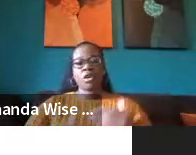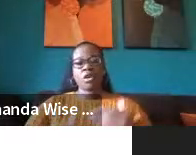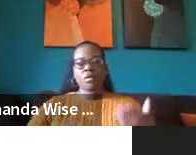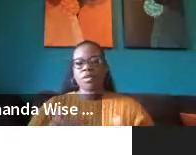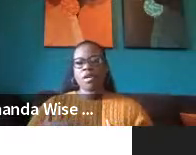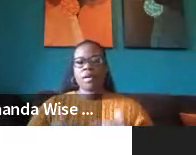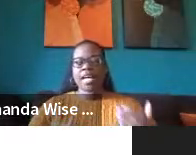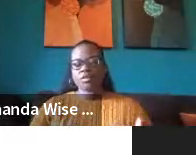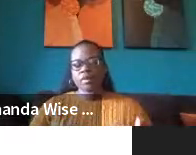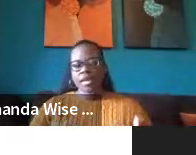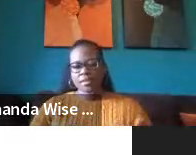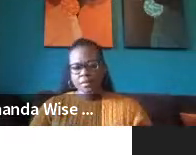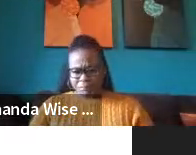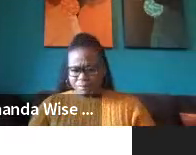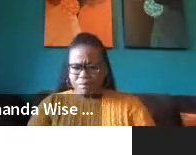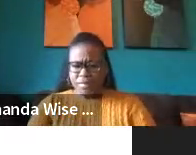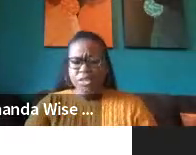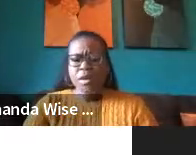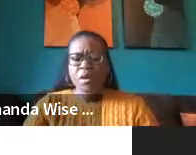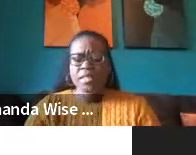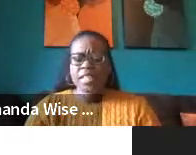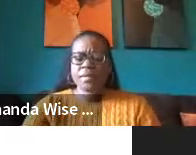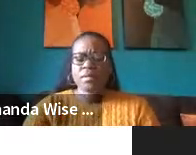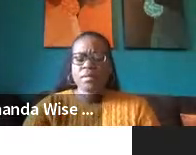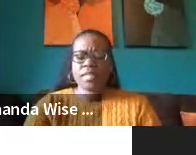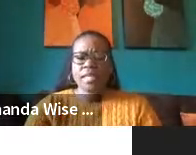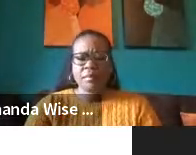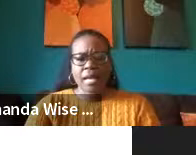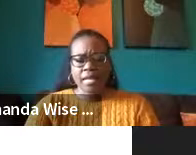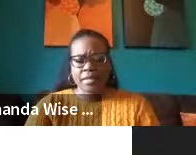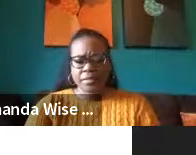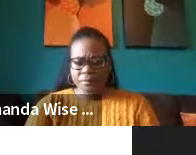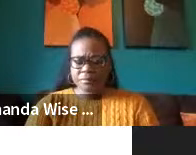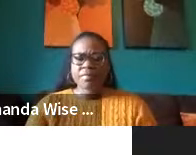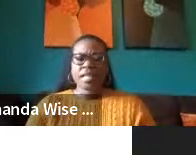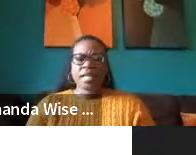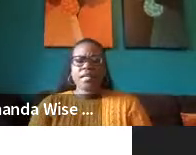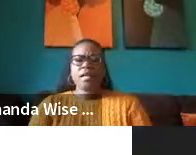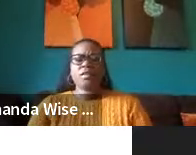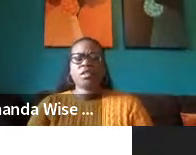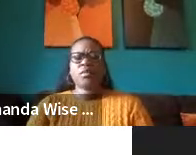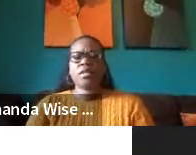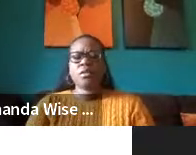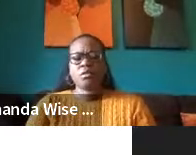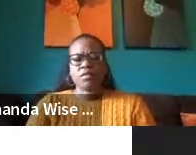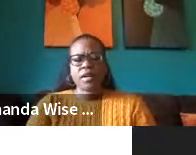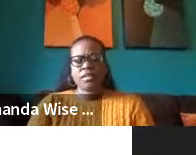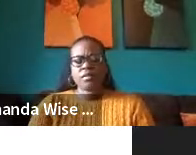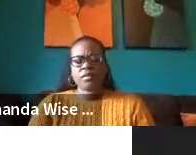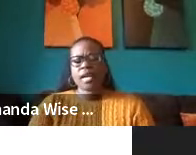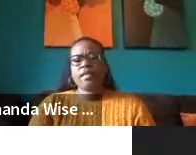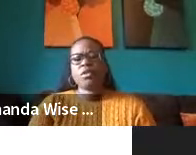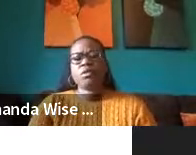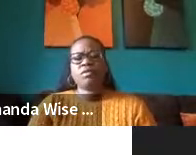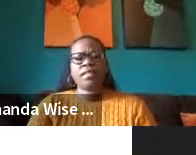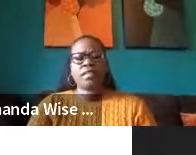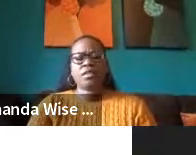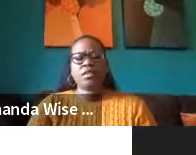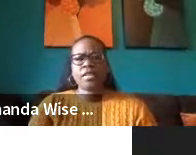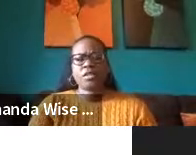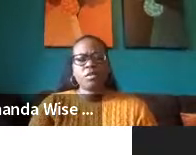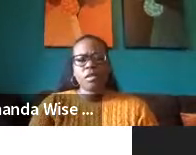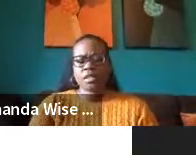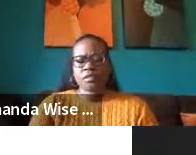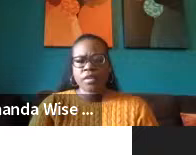it with no, contrast. So always keep those things in mind. And then also with Google Fonts, right? Google Fonts